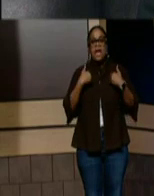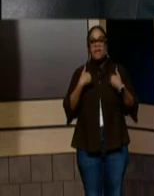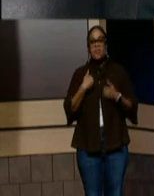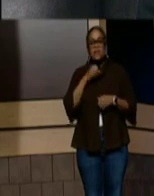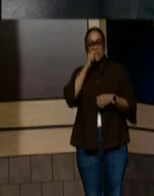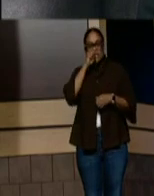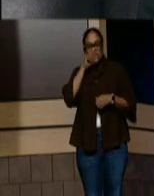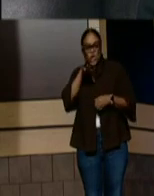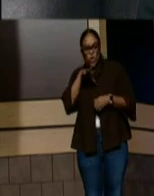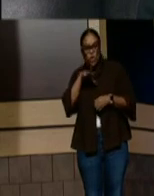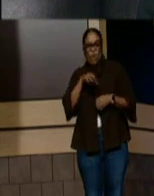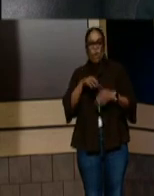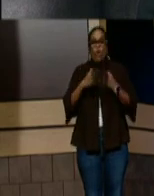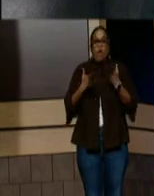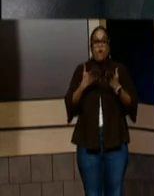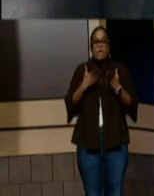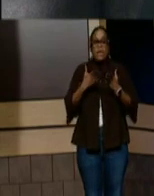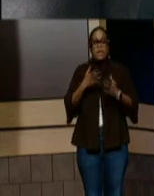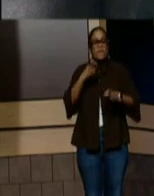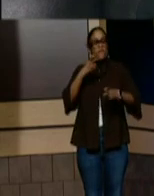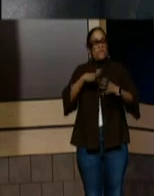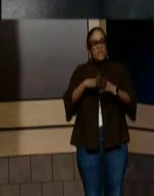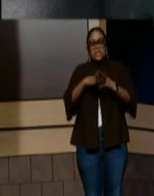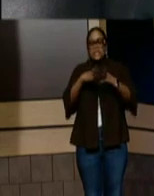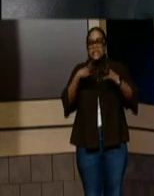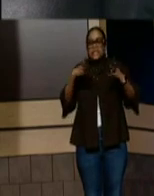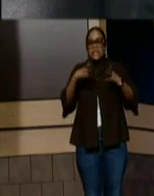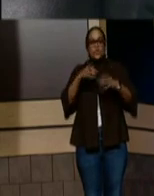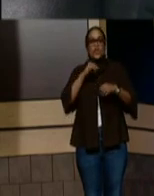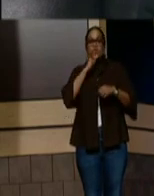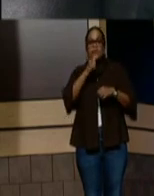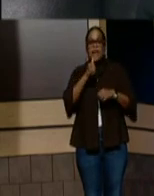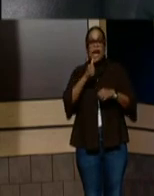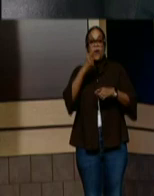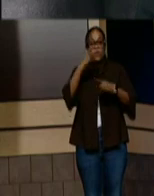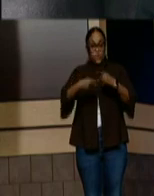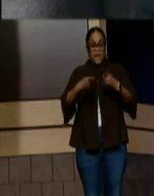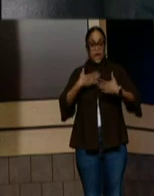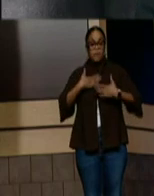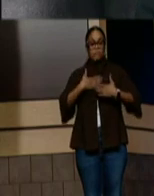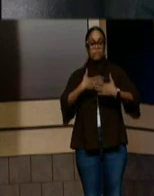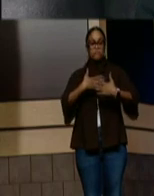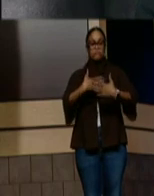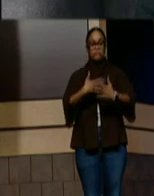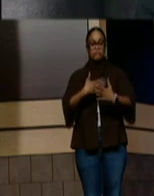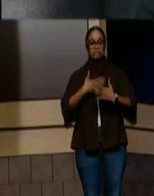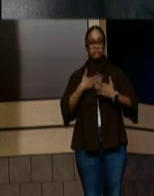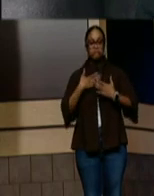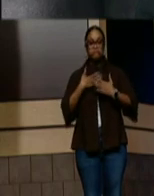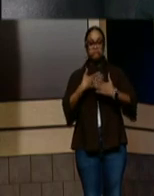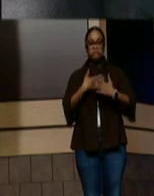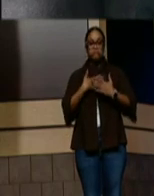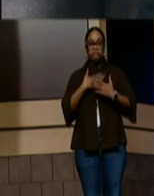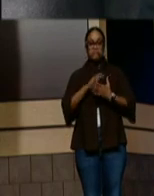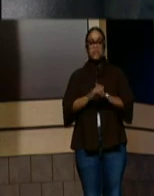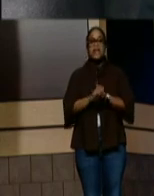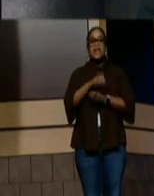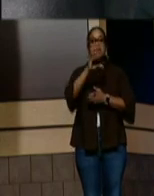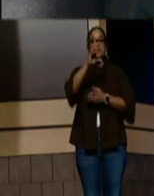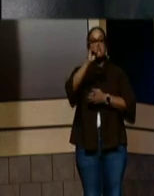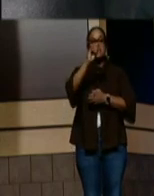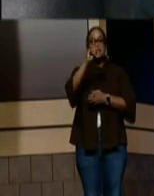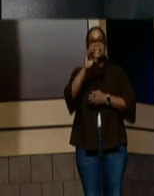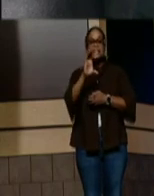severe to where you can't breathe well, you lose oxygen. So it's a real virus. So the edicts of the CDC and